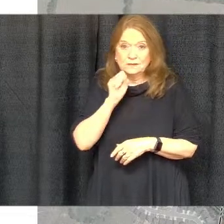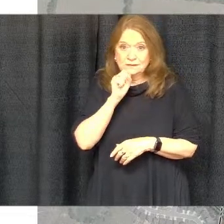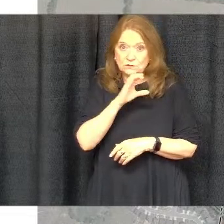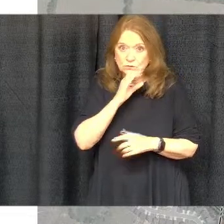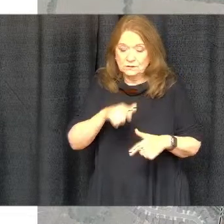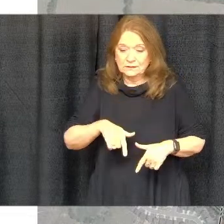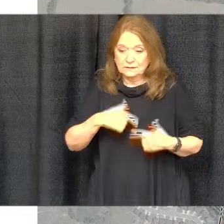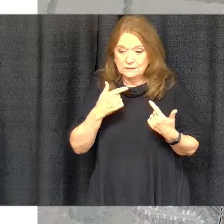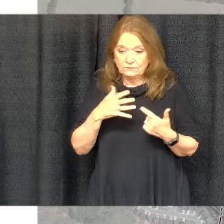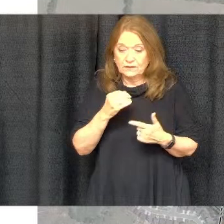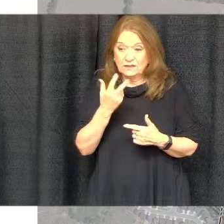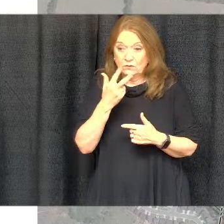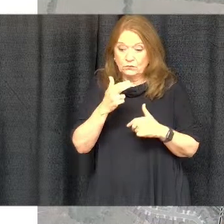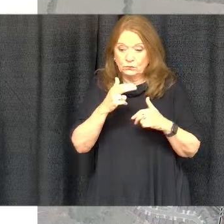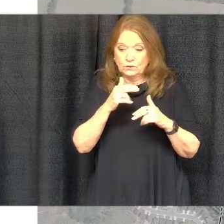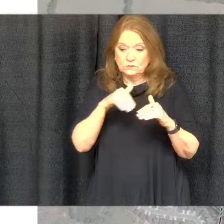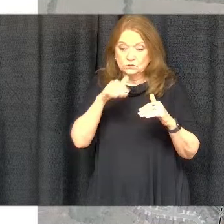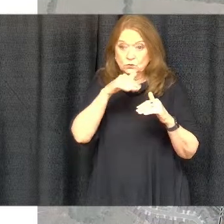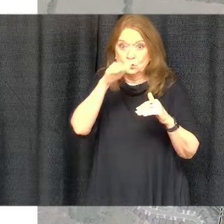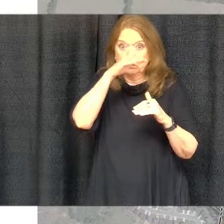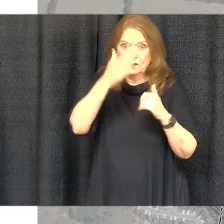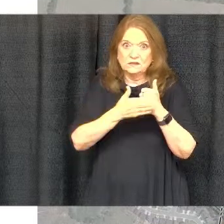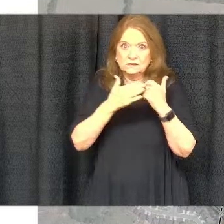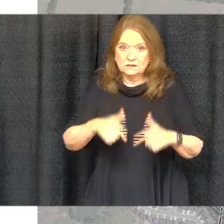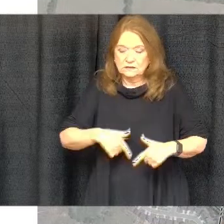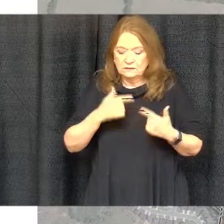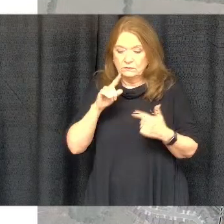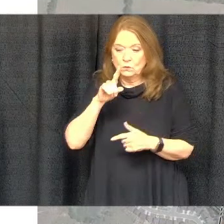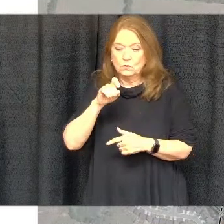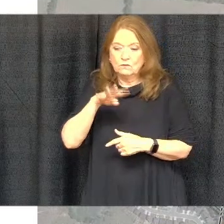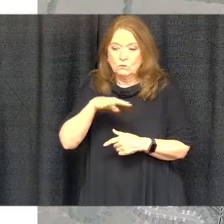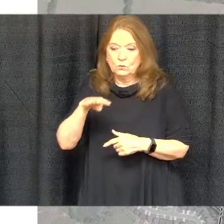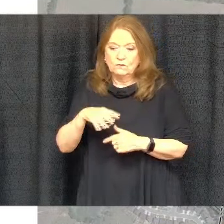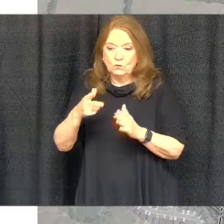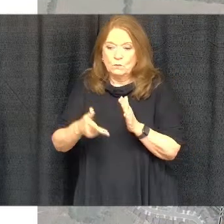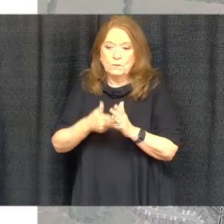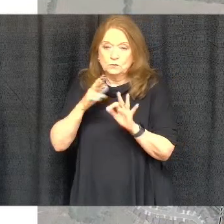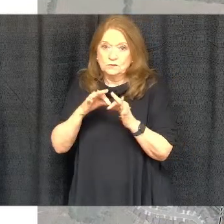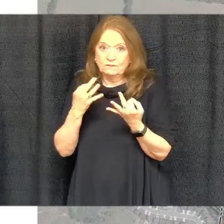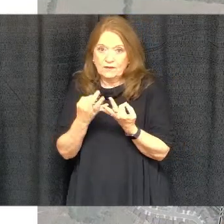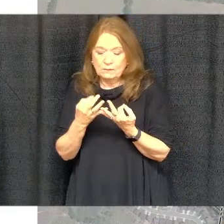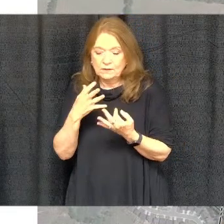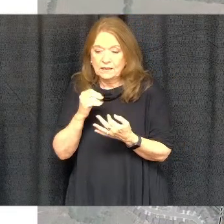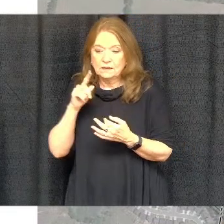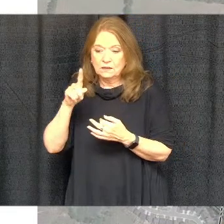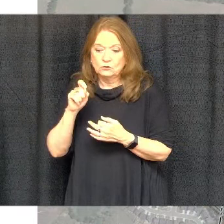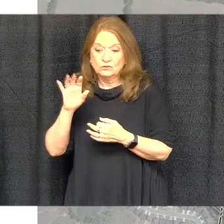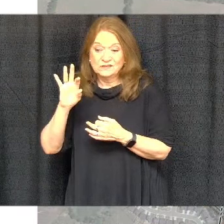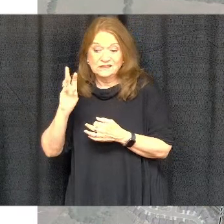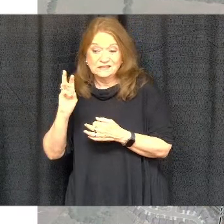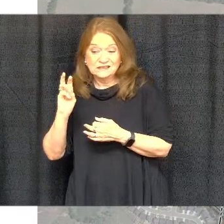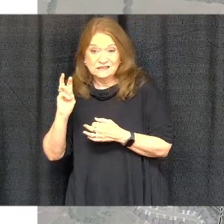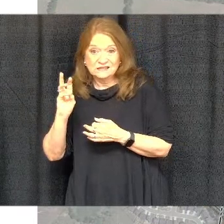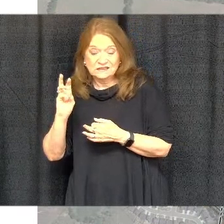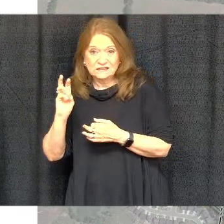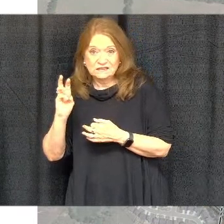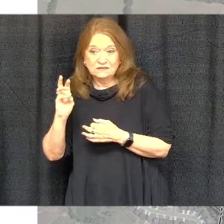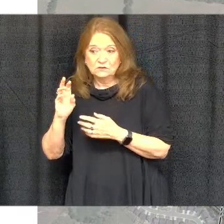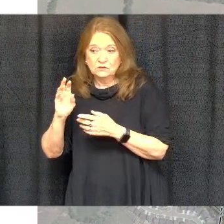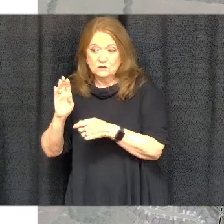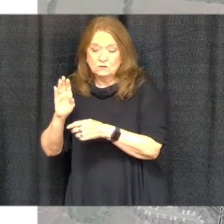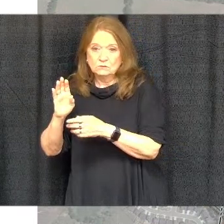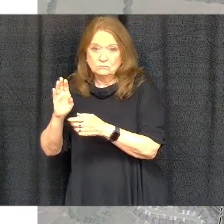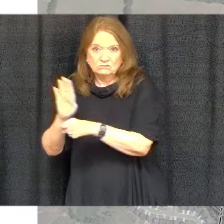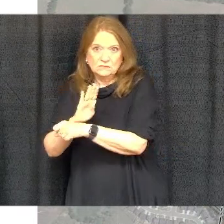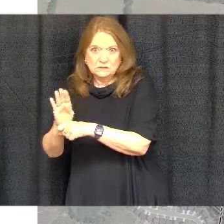3-story assisted living residence, 144 multifamily units, and 116 residential above commercial units.